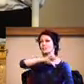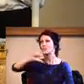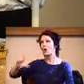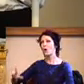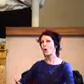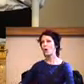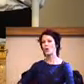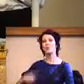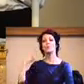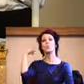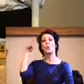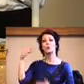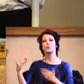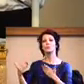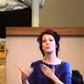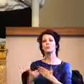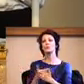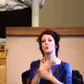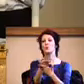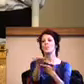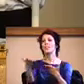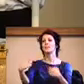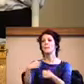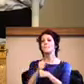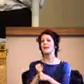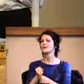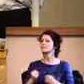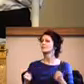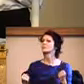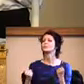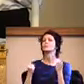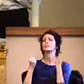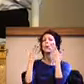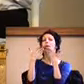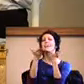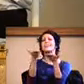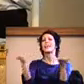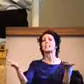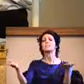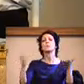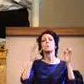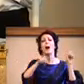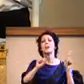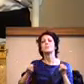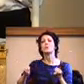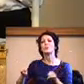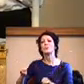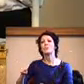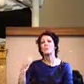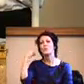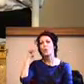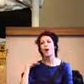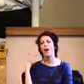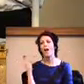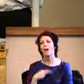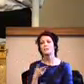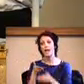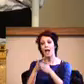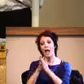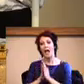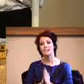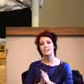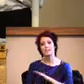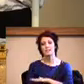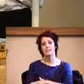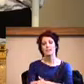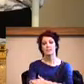the new things and for making so many things possible for us and I ask this